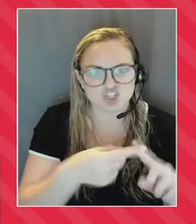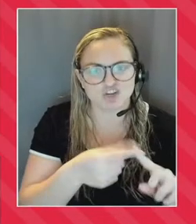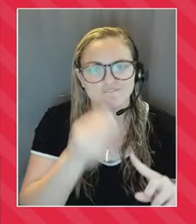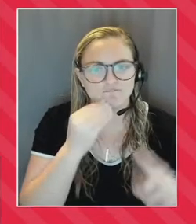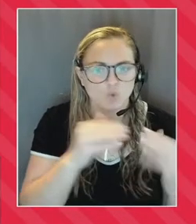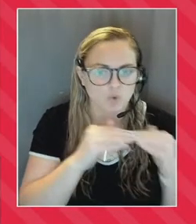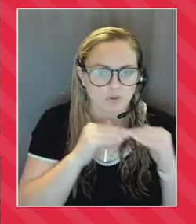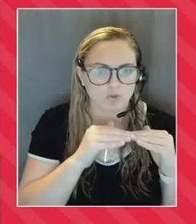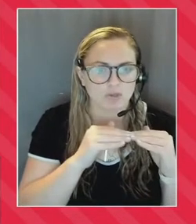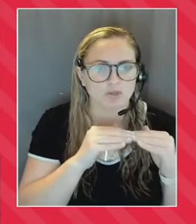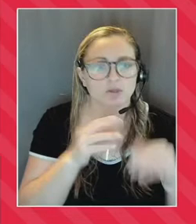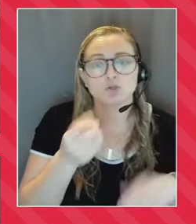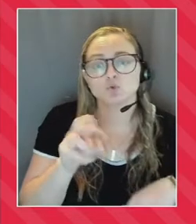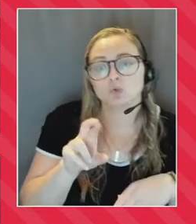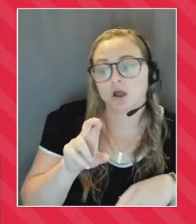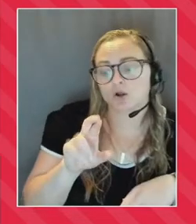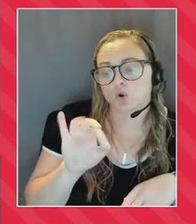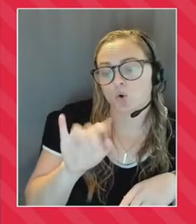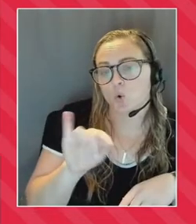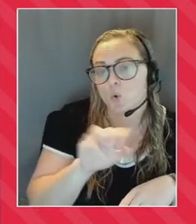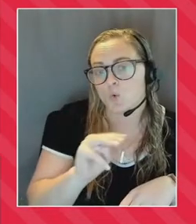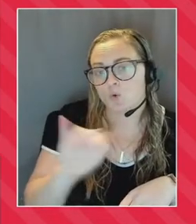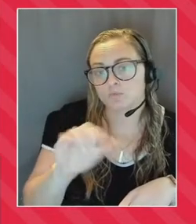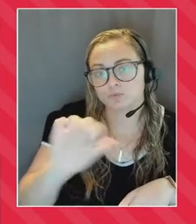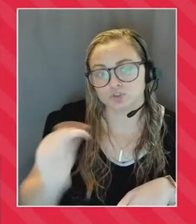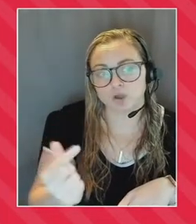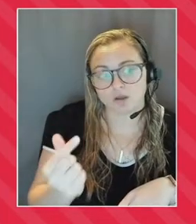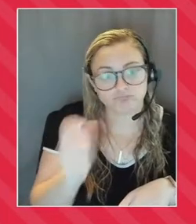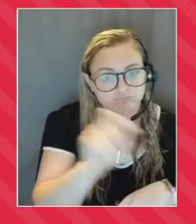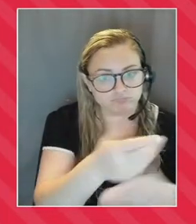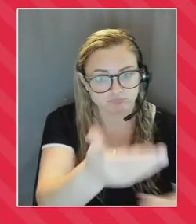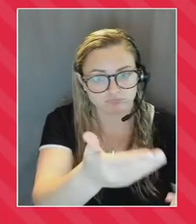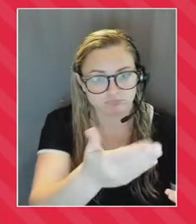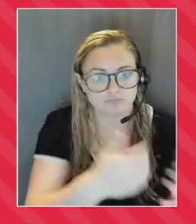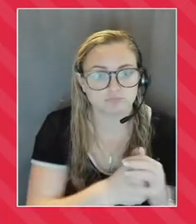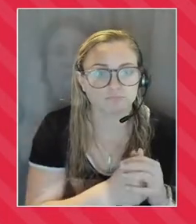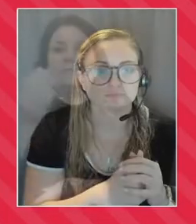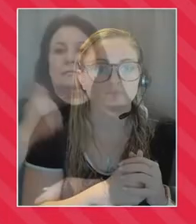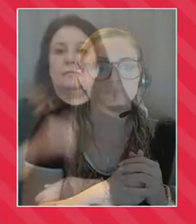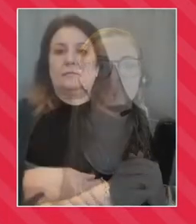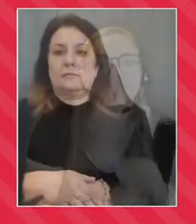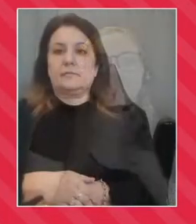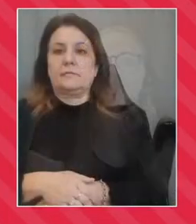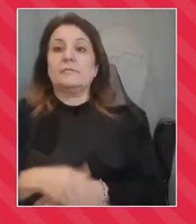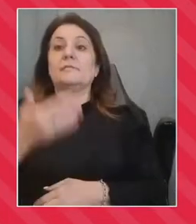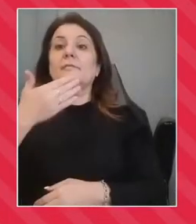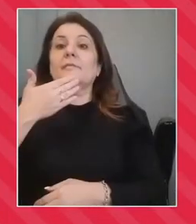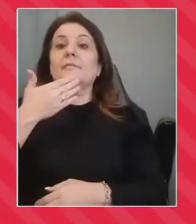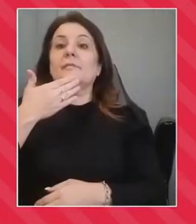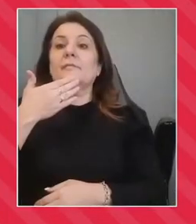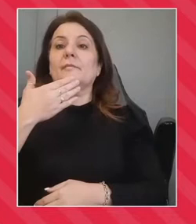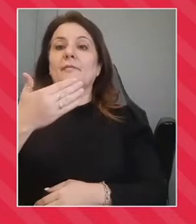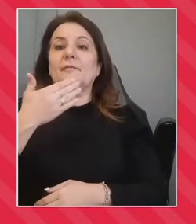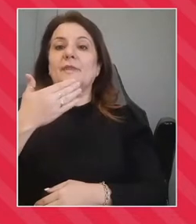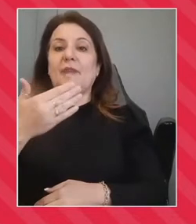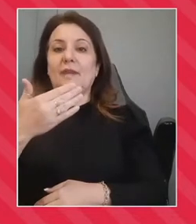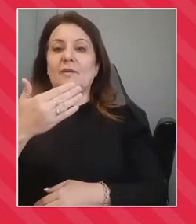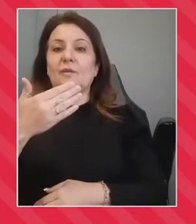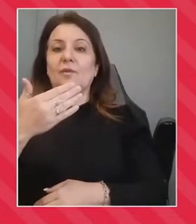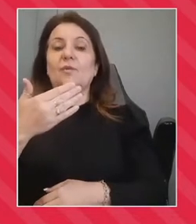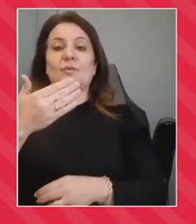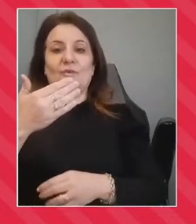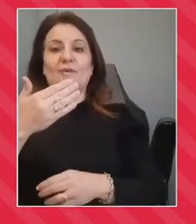start with Dr. Odom Jung for this question. Thank you so much. And also thank you for the